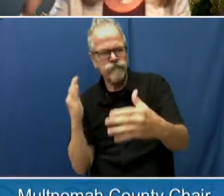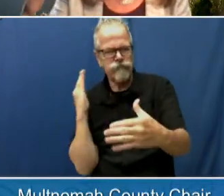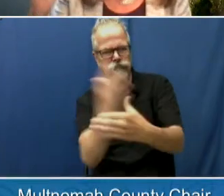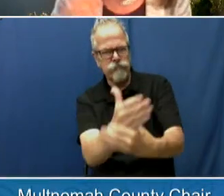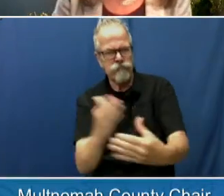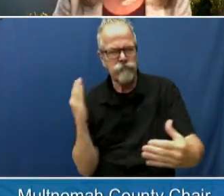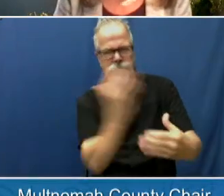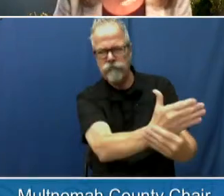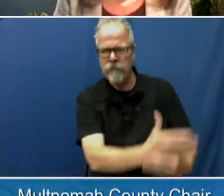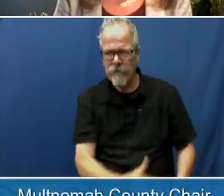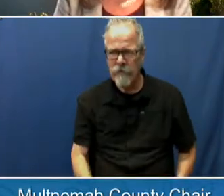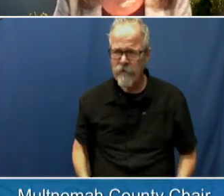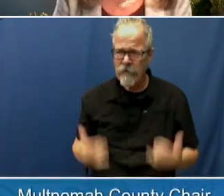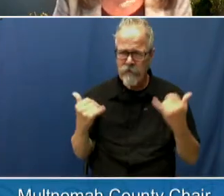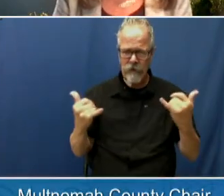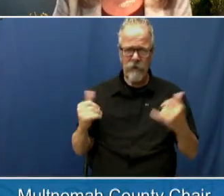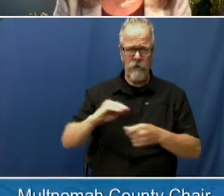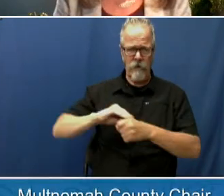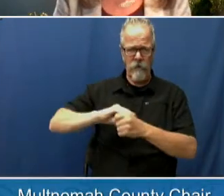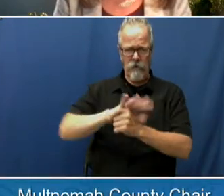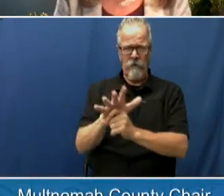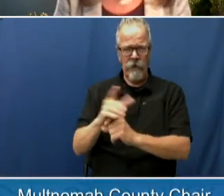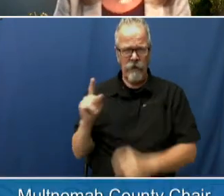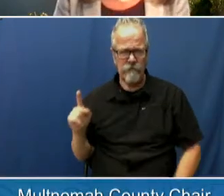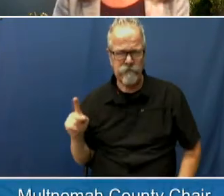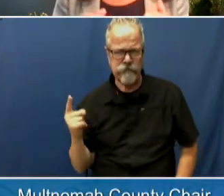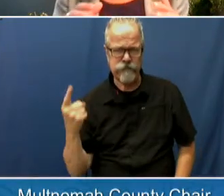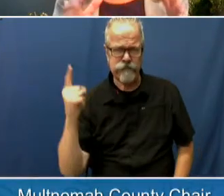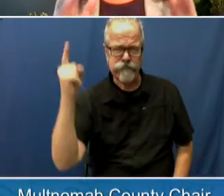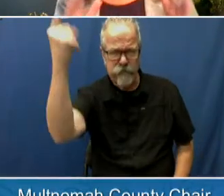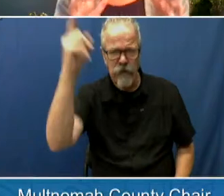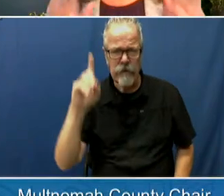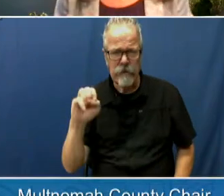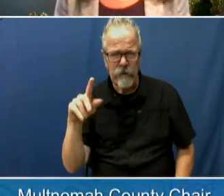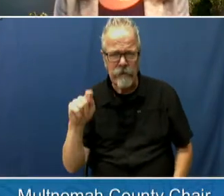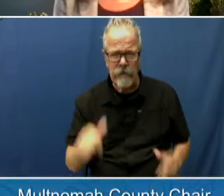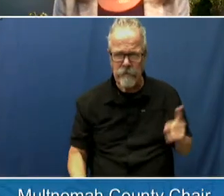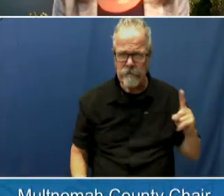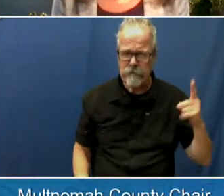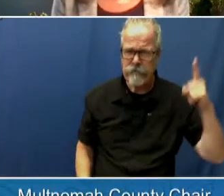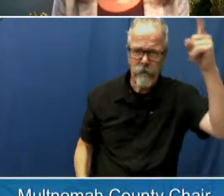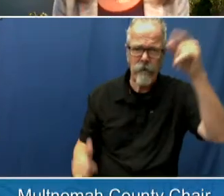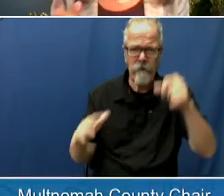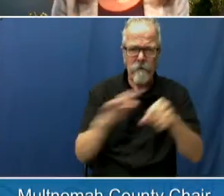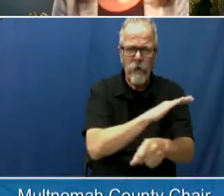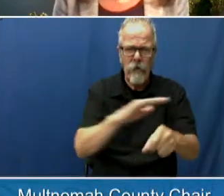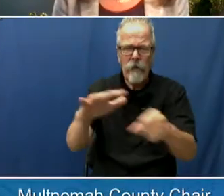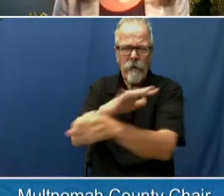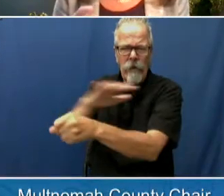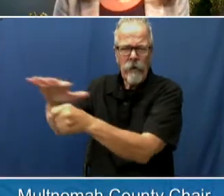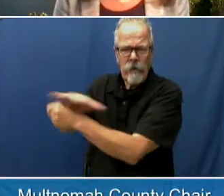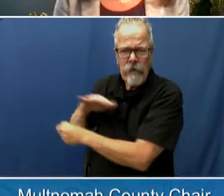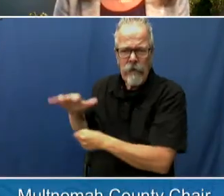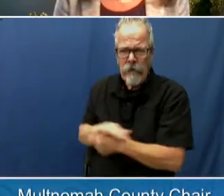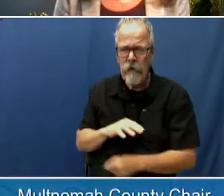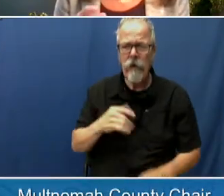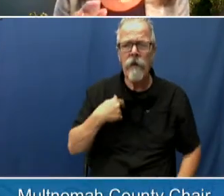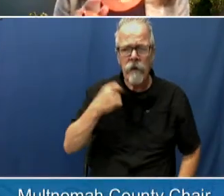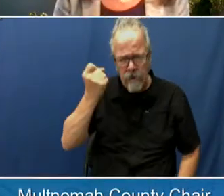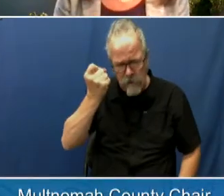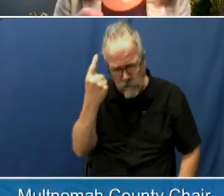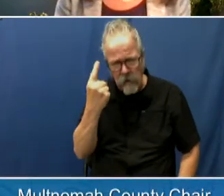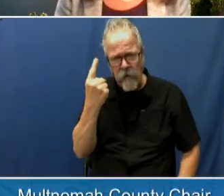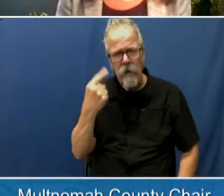our hospitals at capacity. And while there's always room for disagreement, we recognize that just